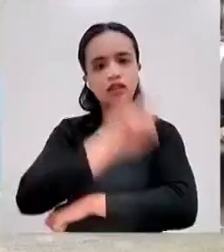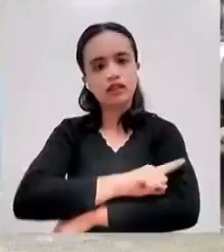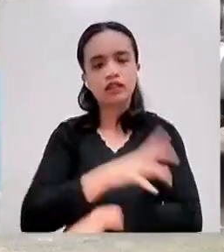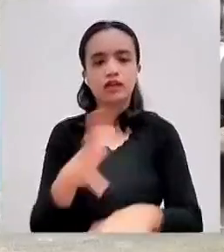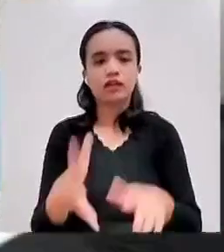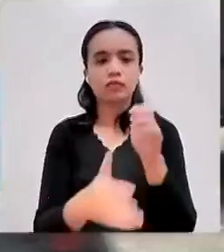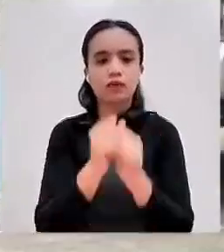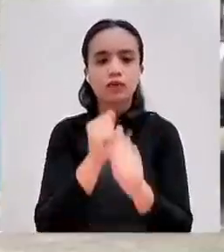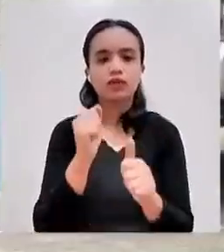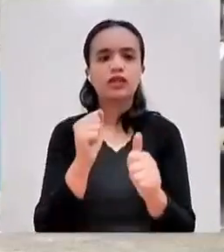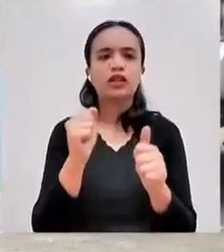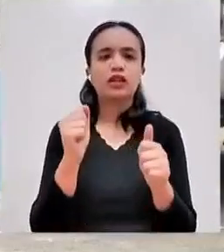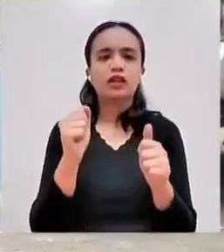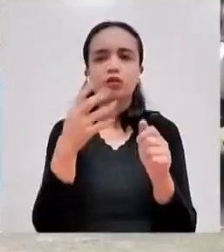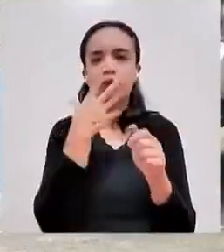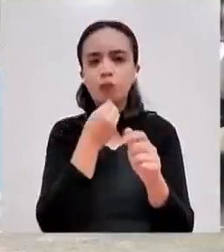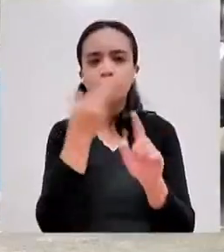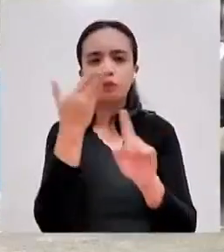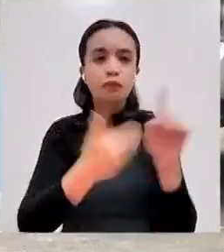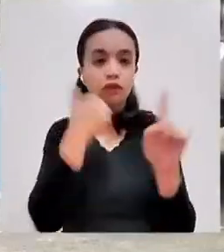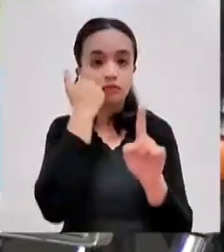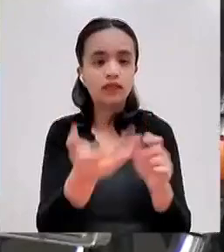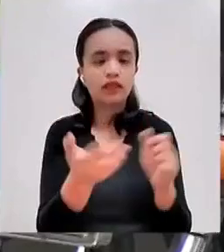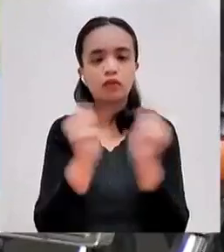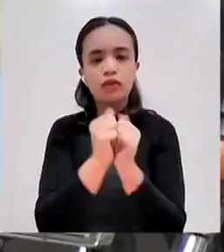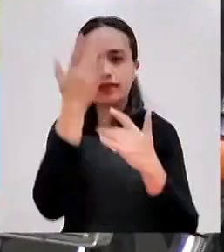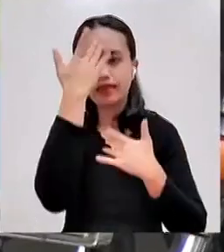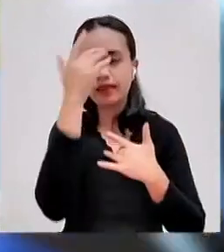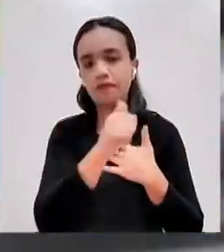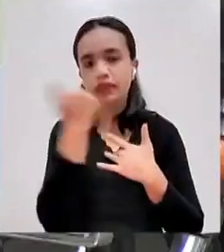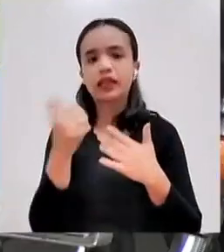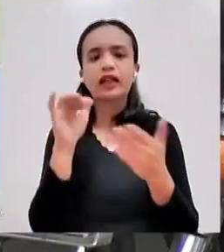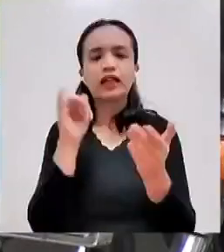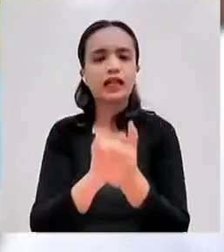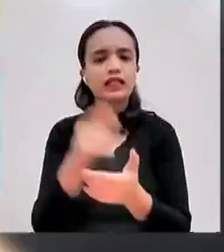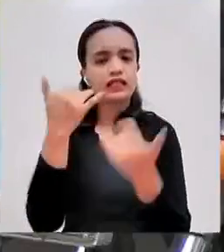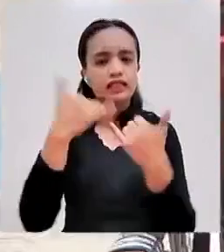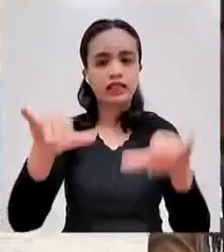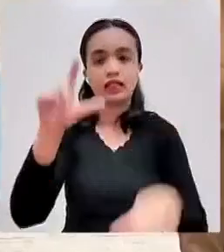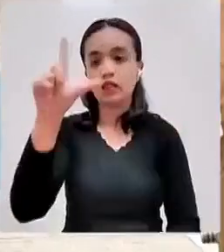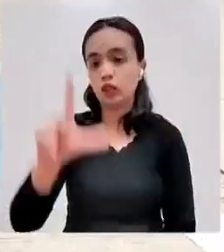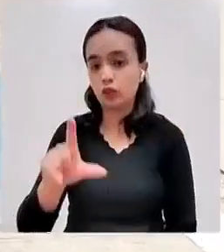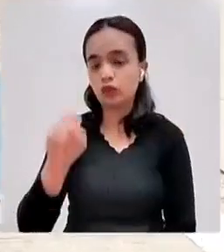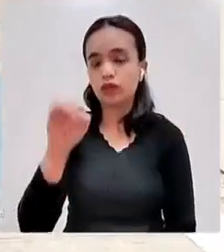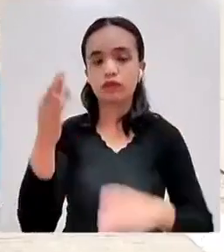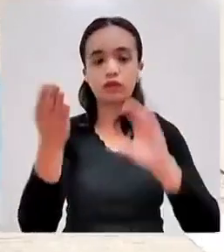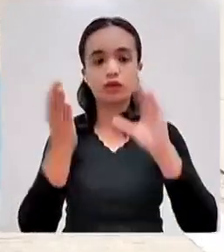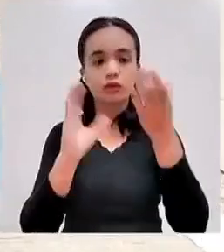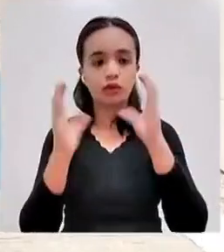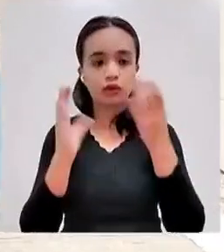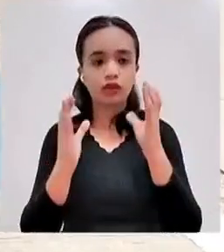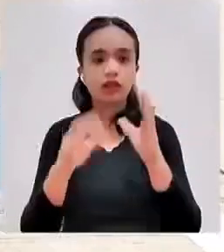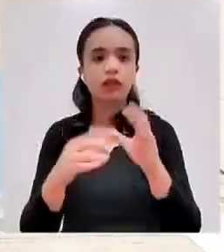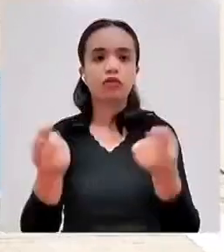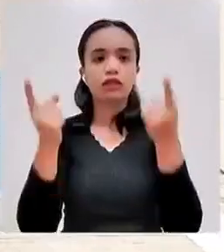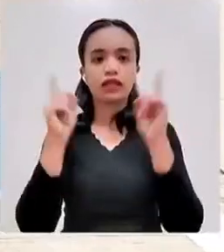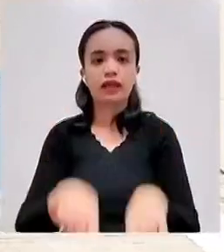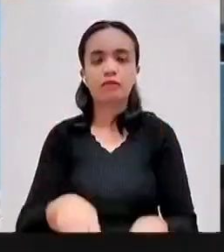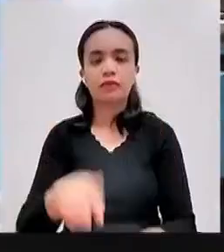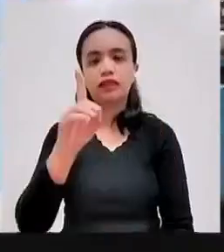and high risk. This is still considered low if we will compare to the height of the Delta variant when fatality rate